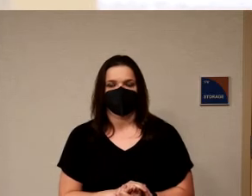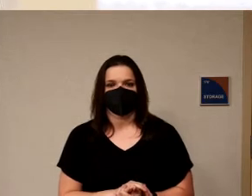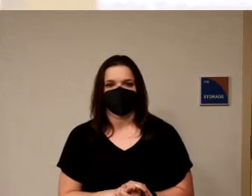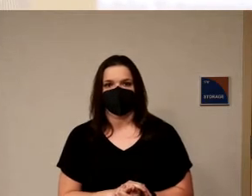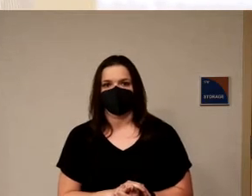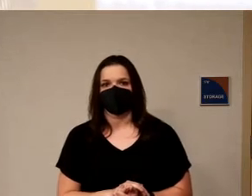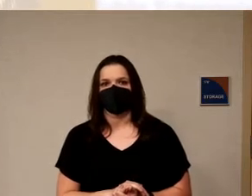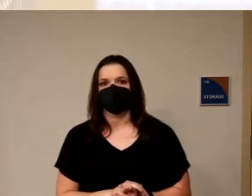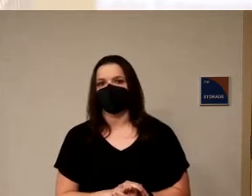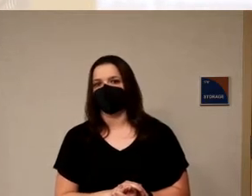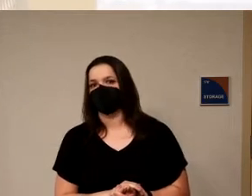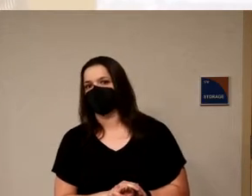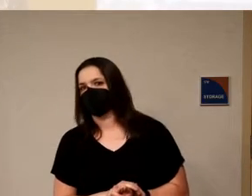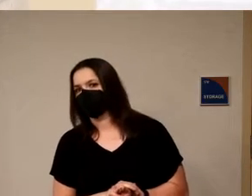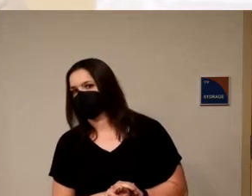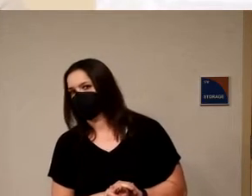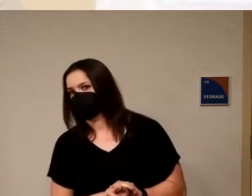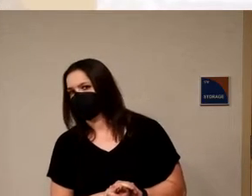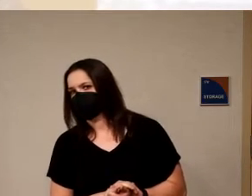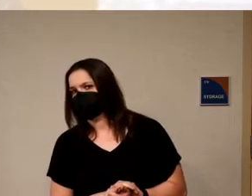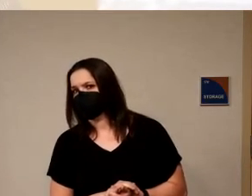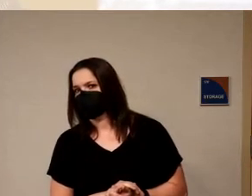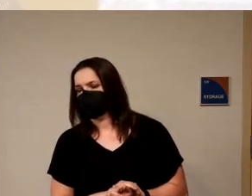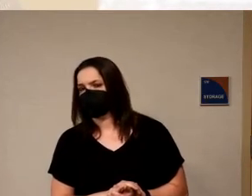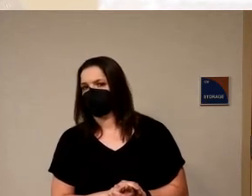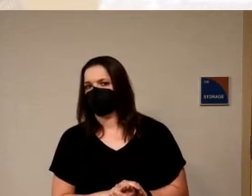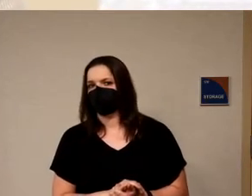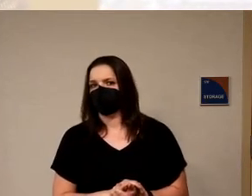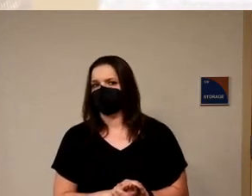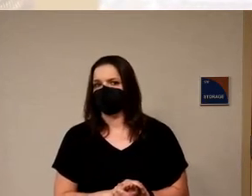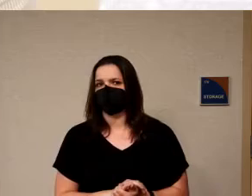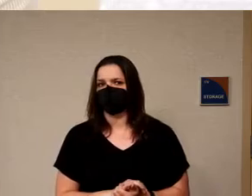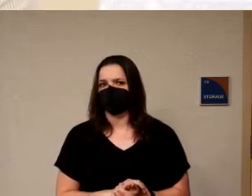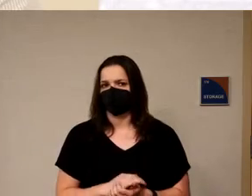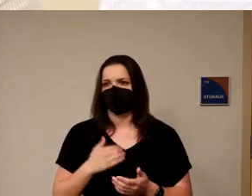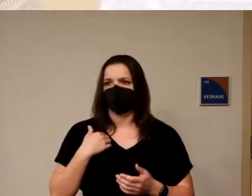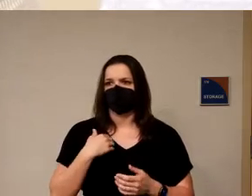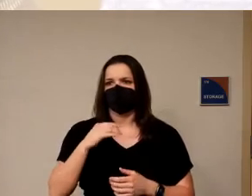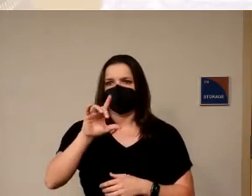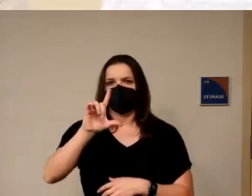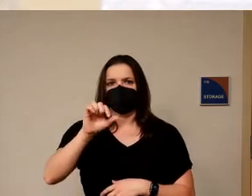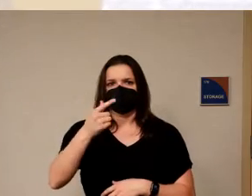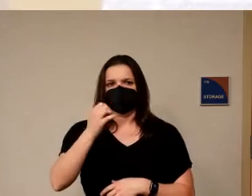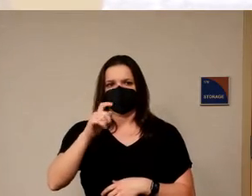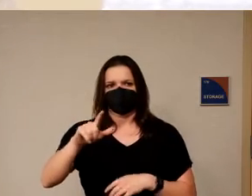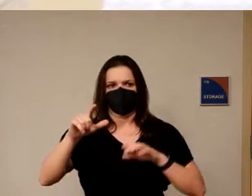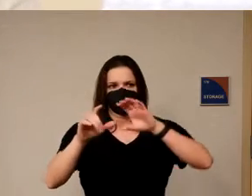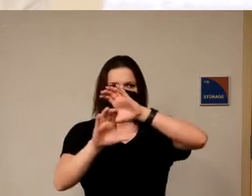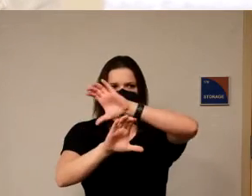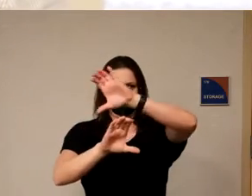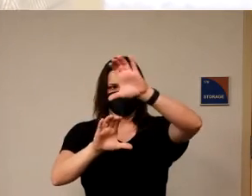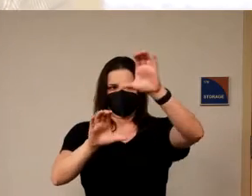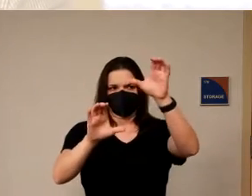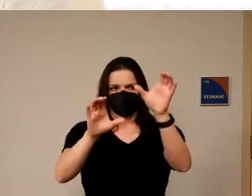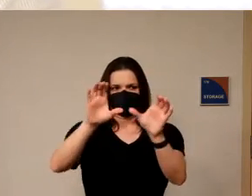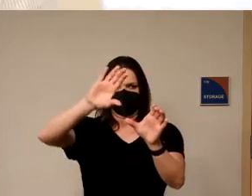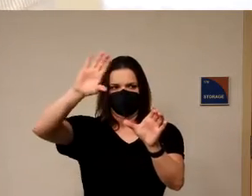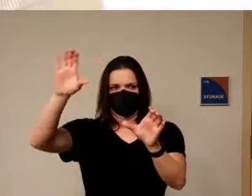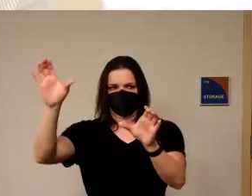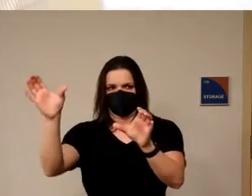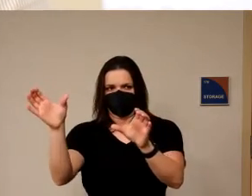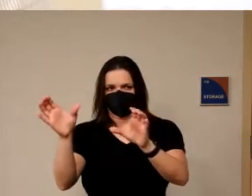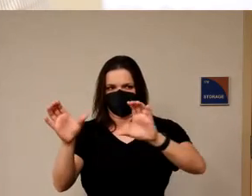Well, the other one was, Carl And- mentioned having a kind of logical Quadrants, that's right. design We was